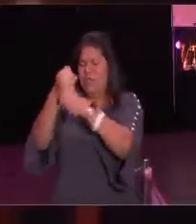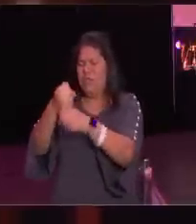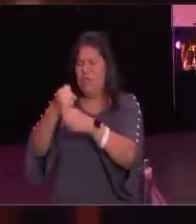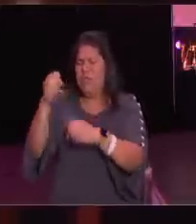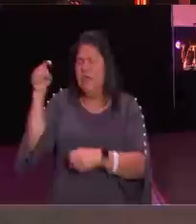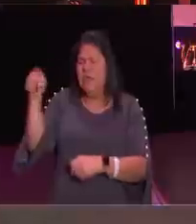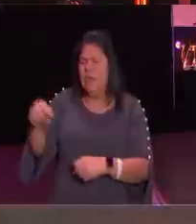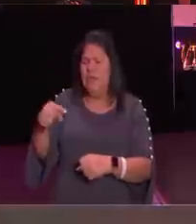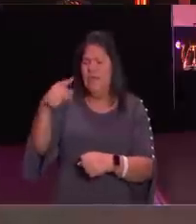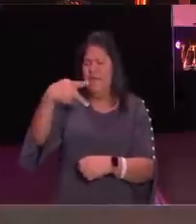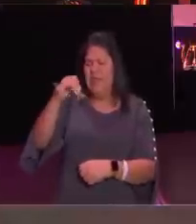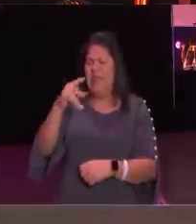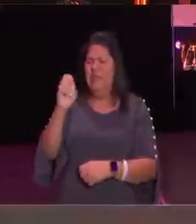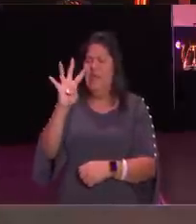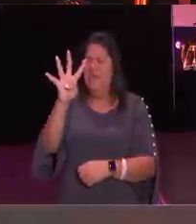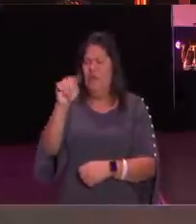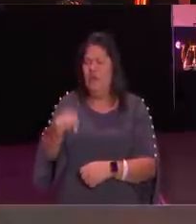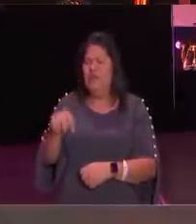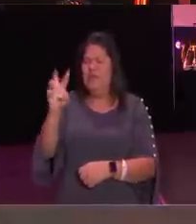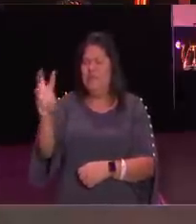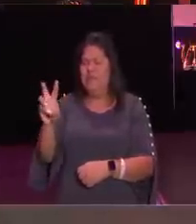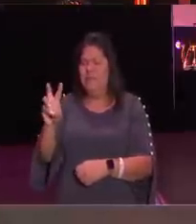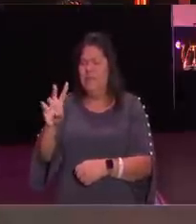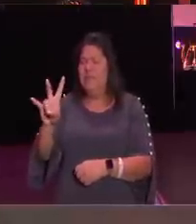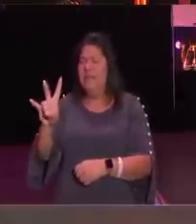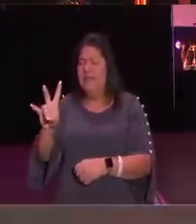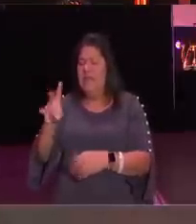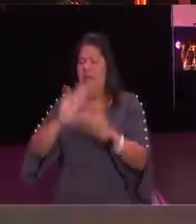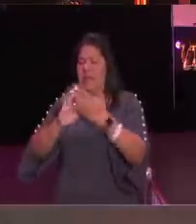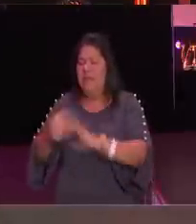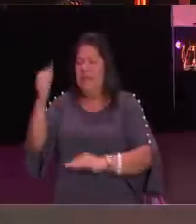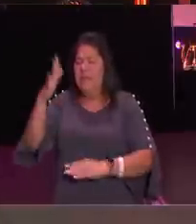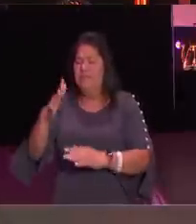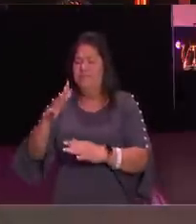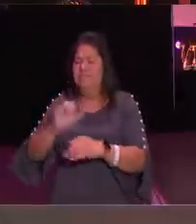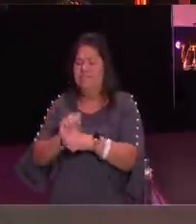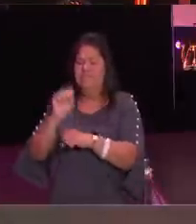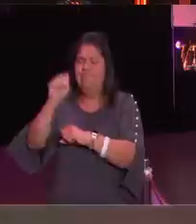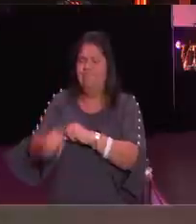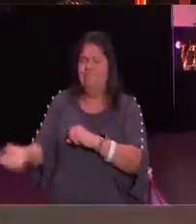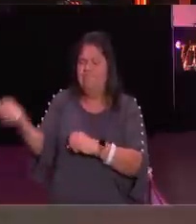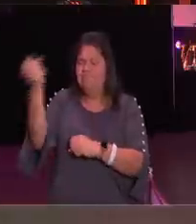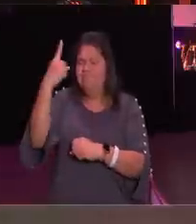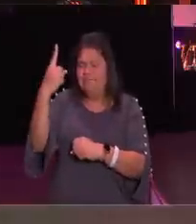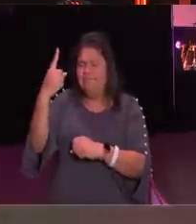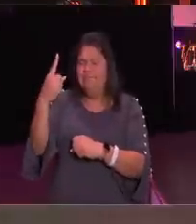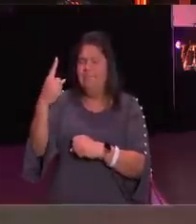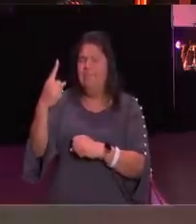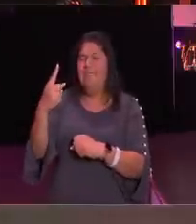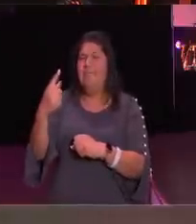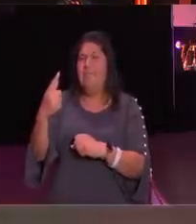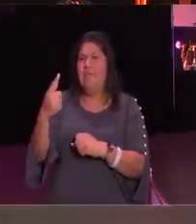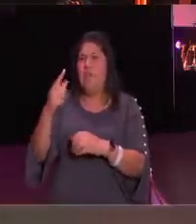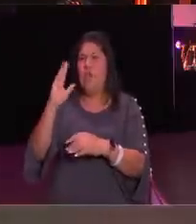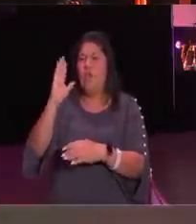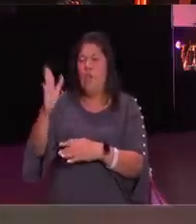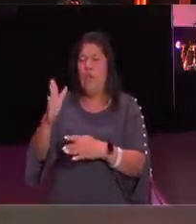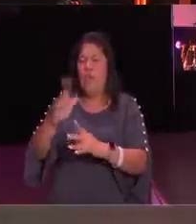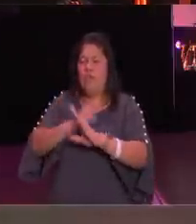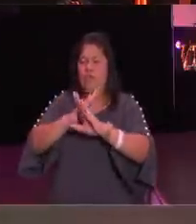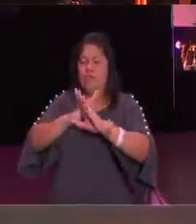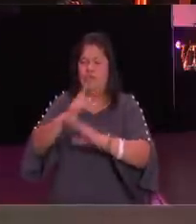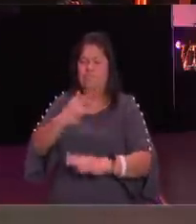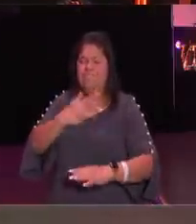you. Philippians 4 and 7 says, and the peace of God, which surpasses all understanding, will guard